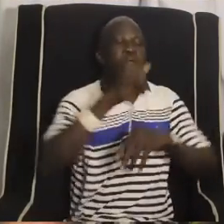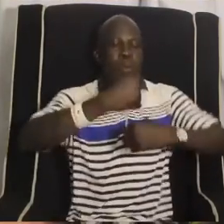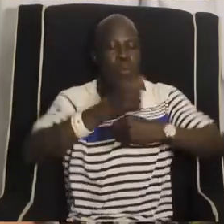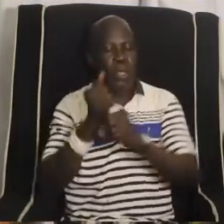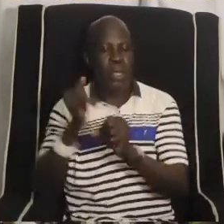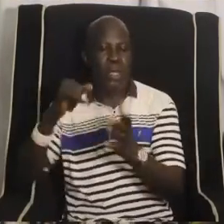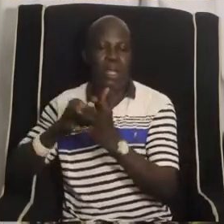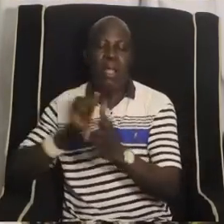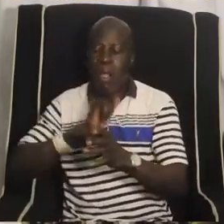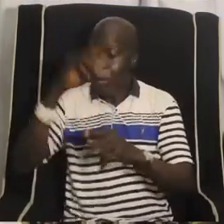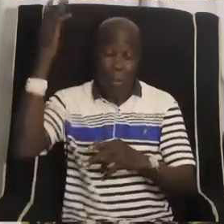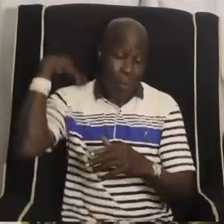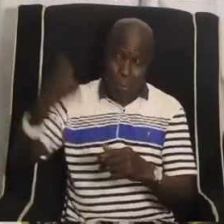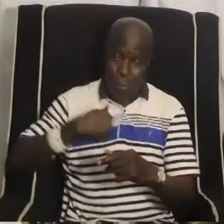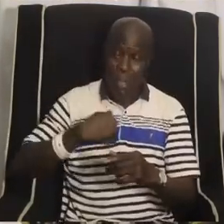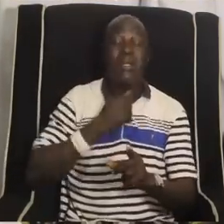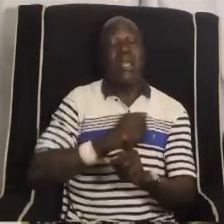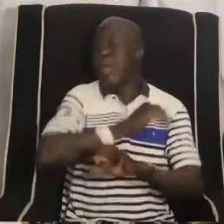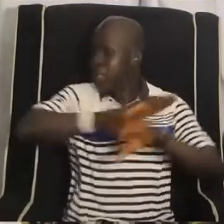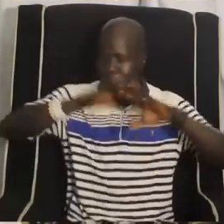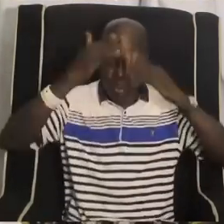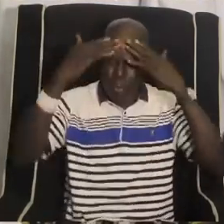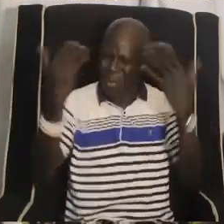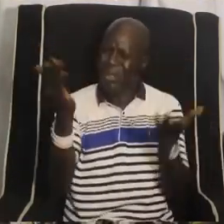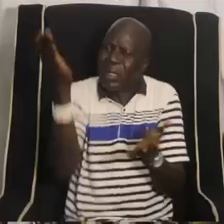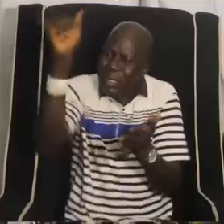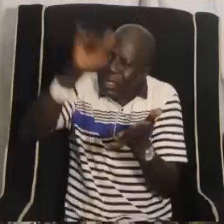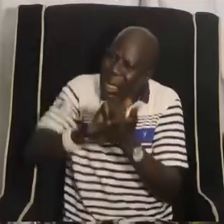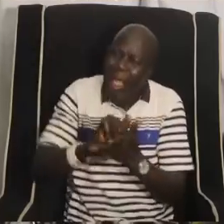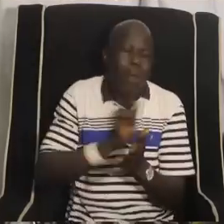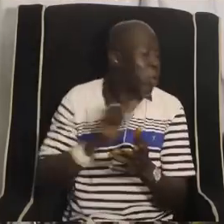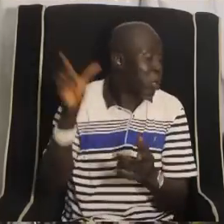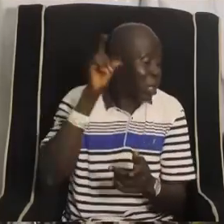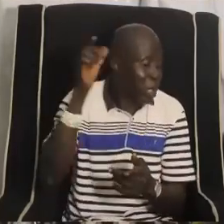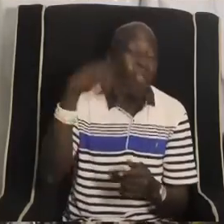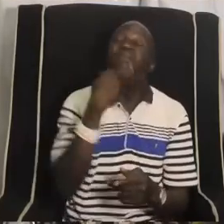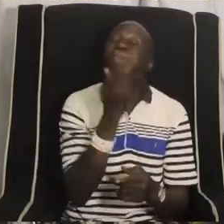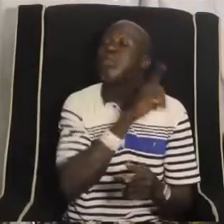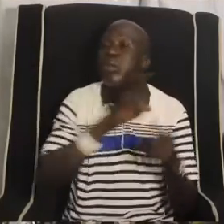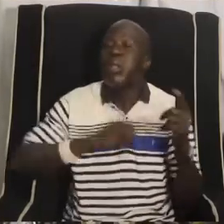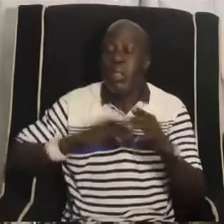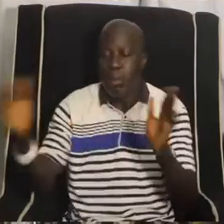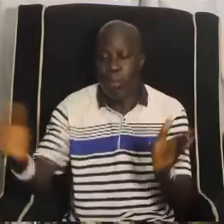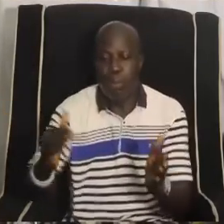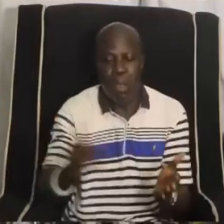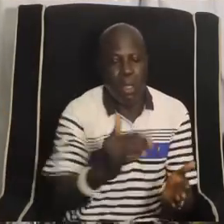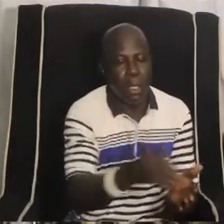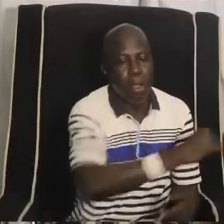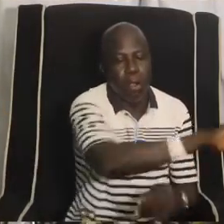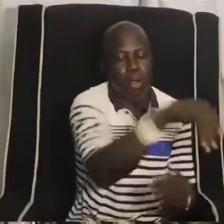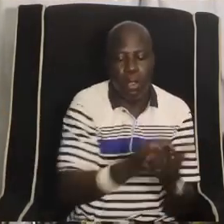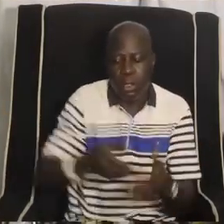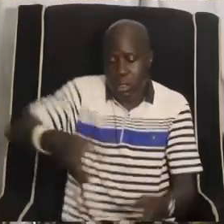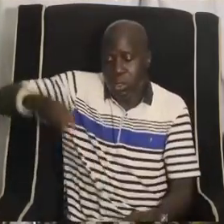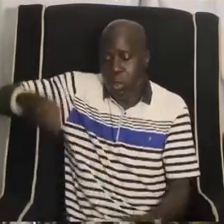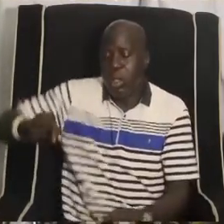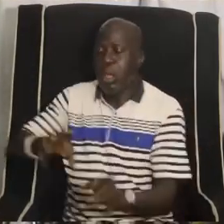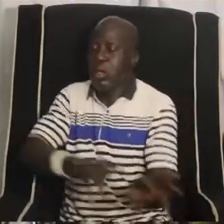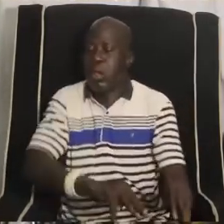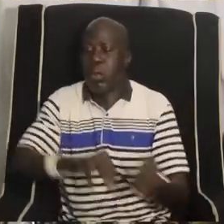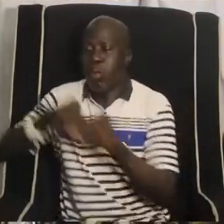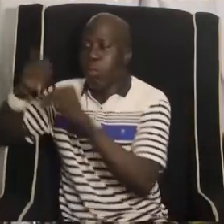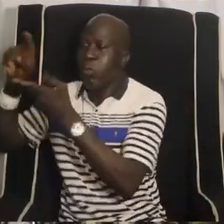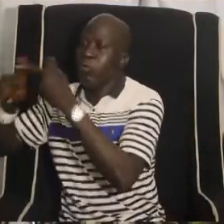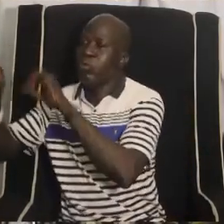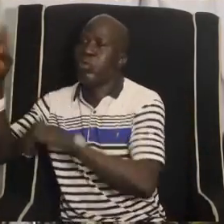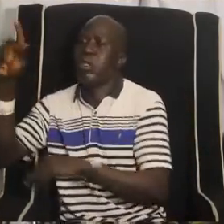cannot make it. Even myself, I've not been to Ghana there. And he heard the voice of God. He packed all his things and moved